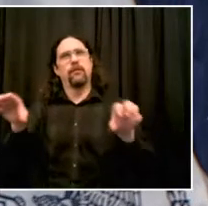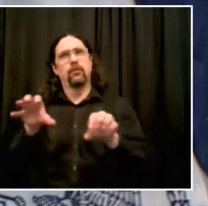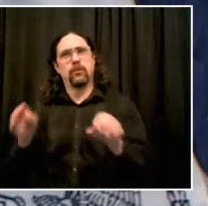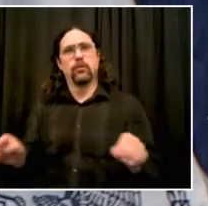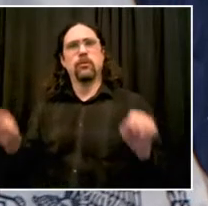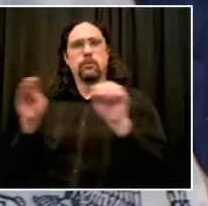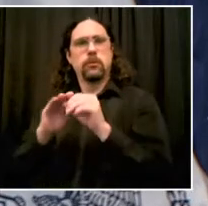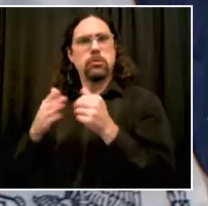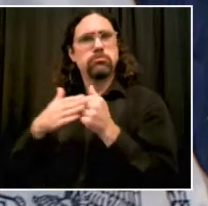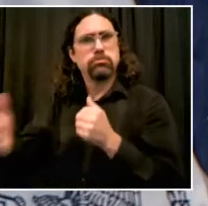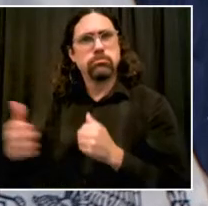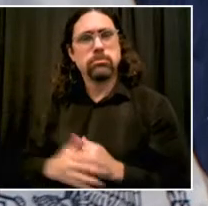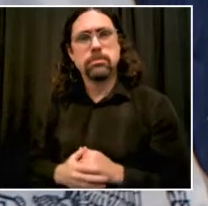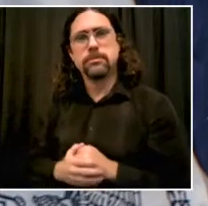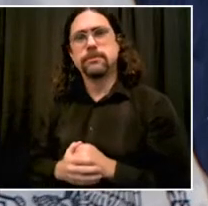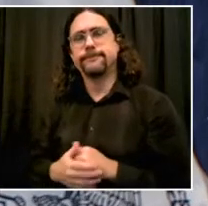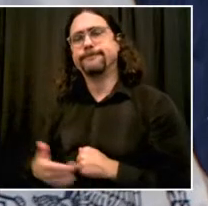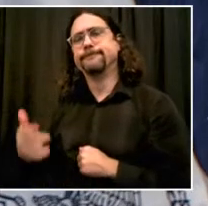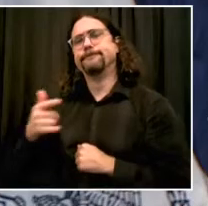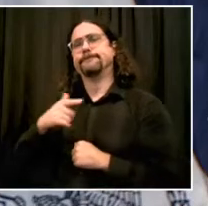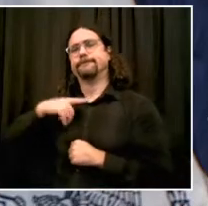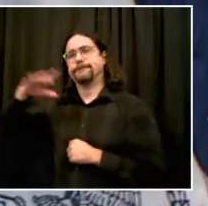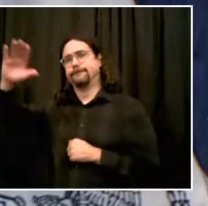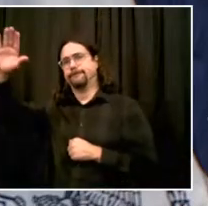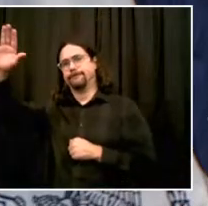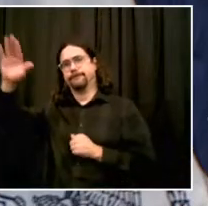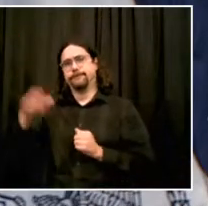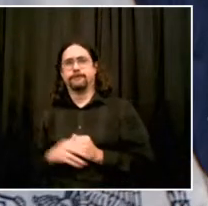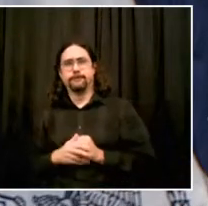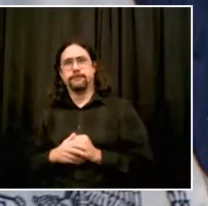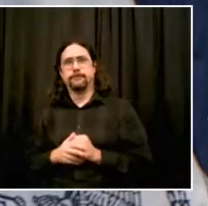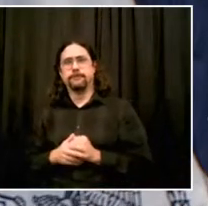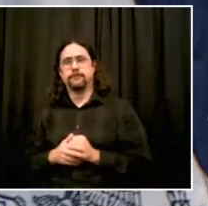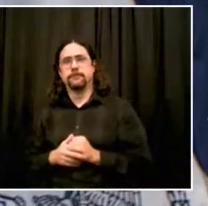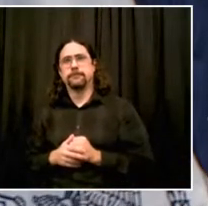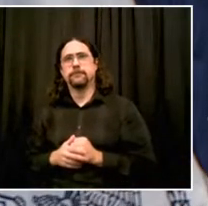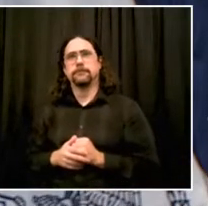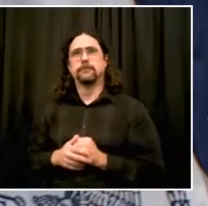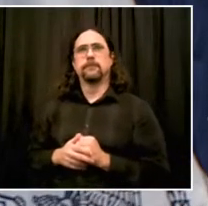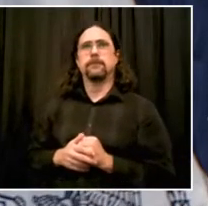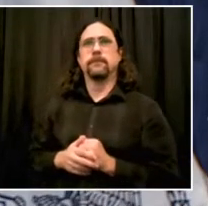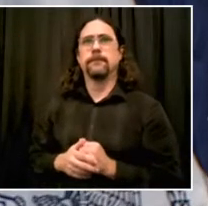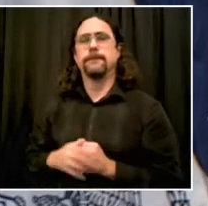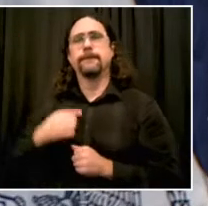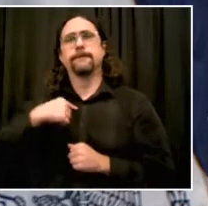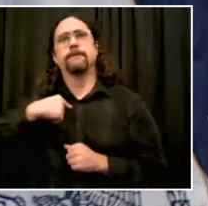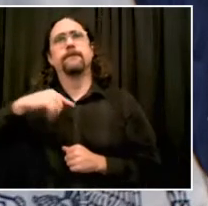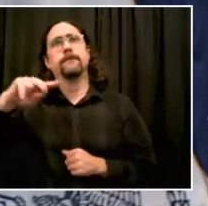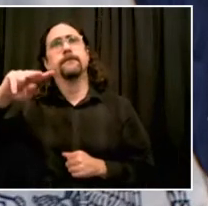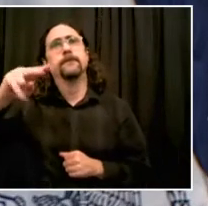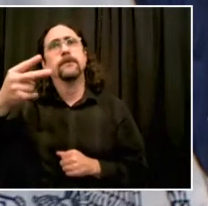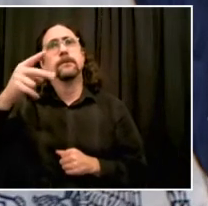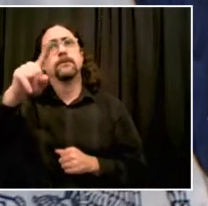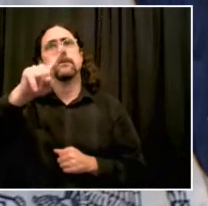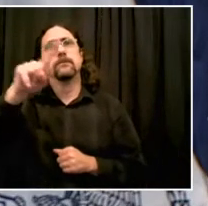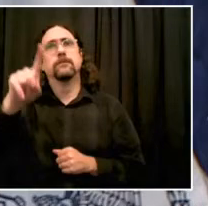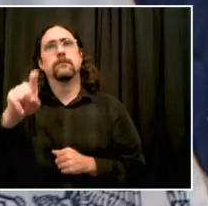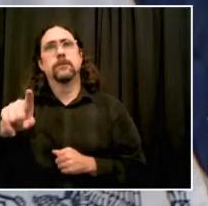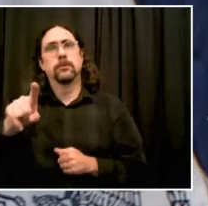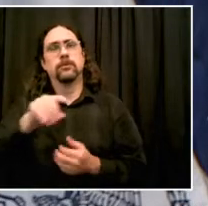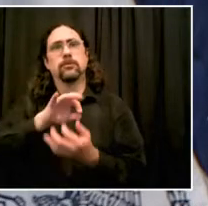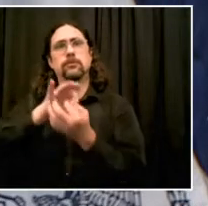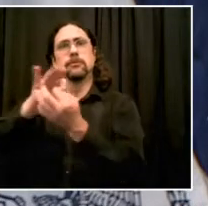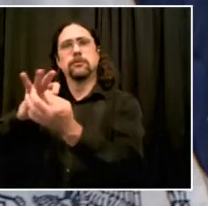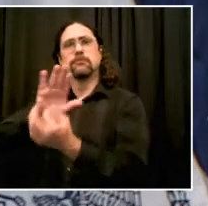owner, they can't pay the mortgage. Do you have any idea? Do you have any plan to help the